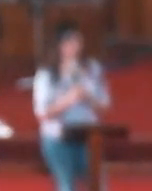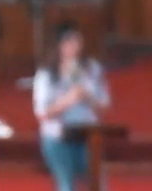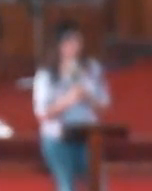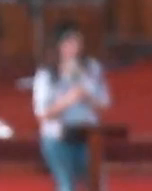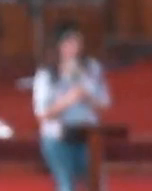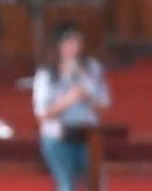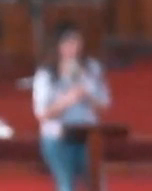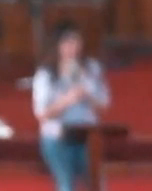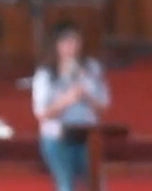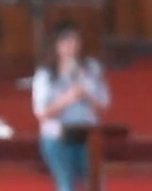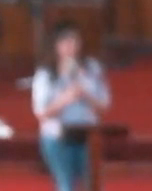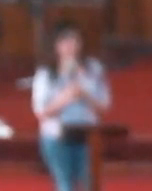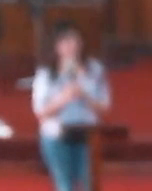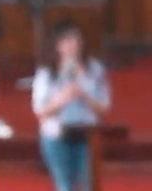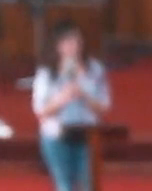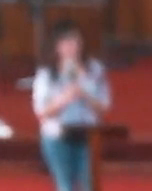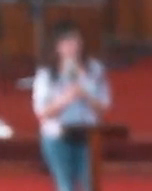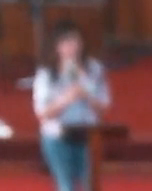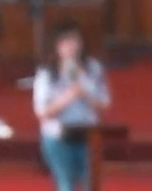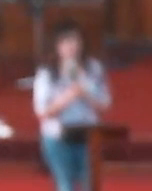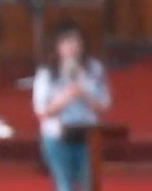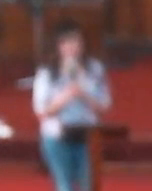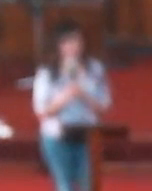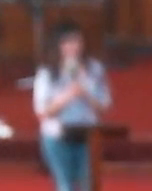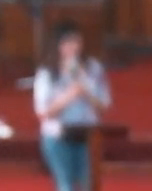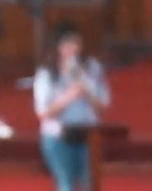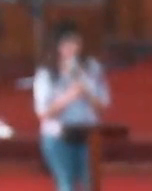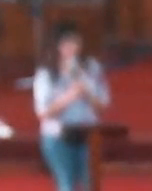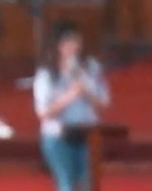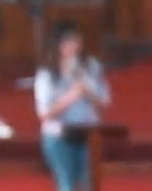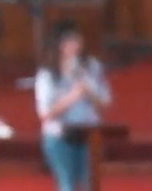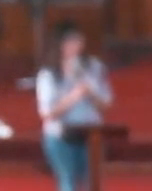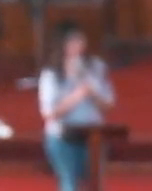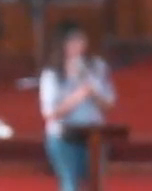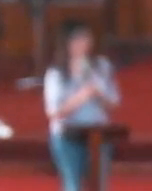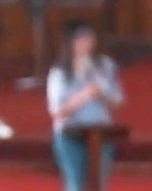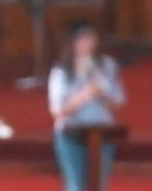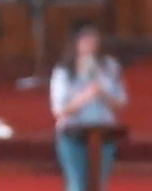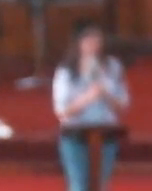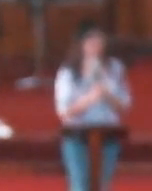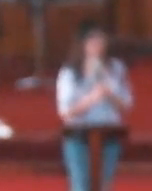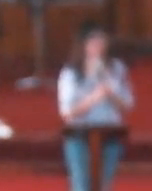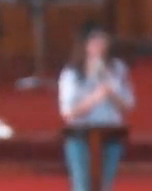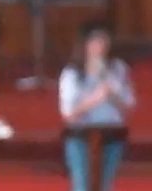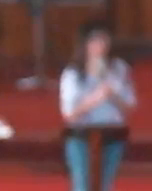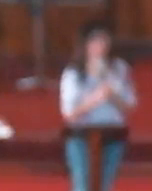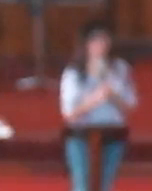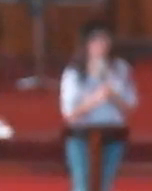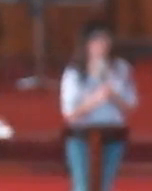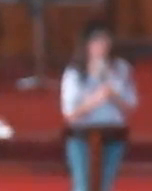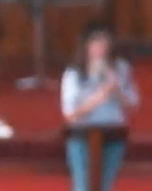Ella habla de sus circunstancias. Yeah, so the widow speaks about her circumstances.